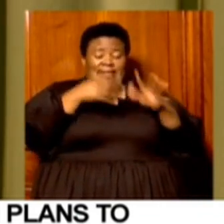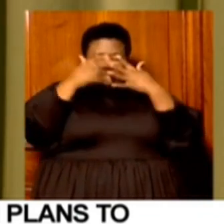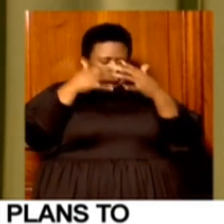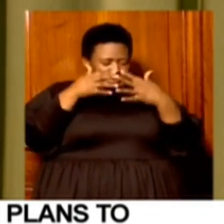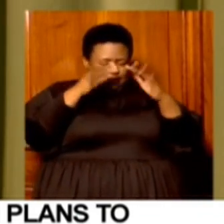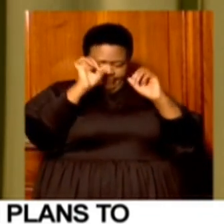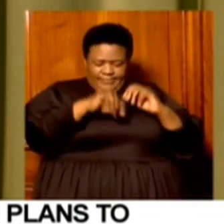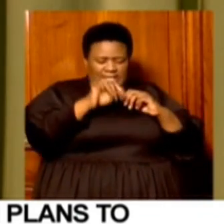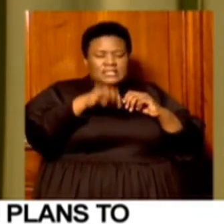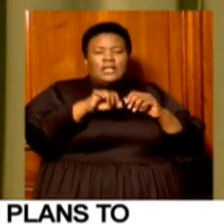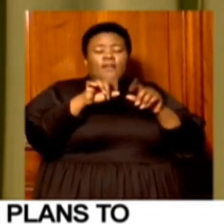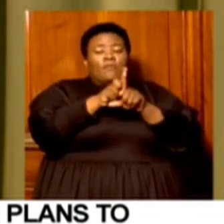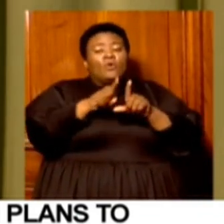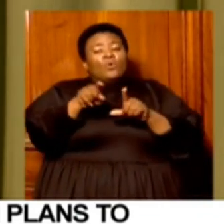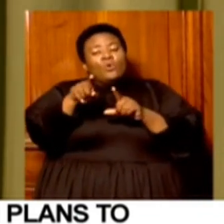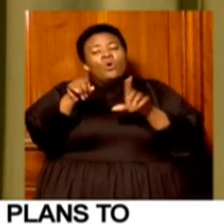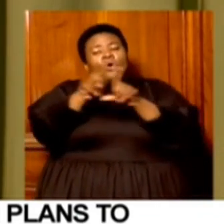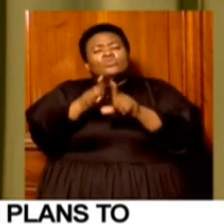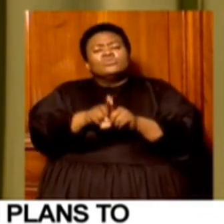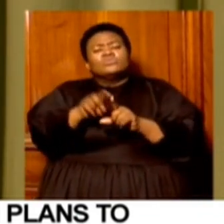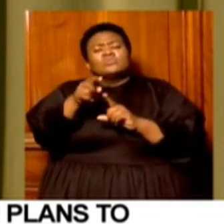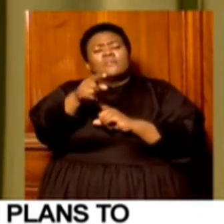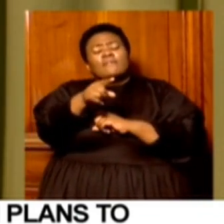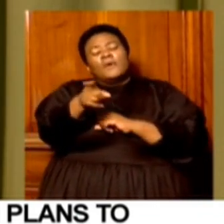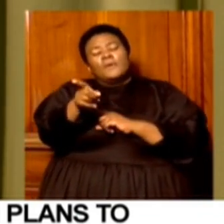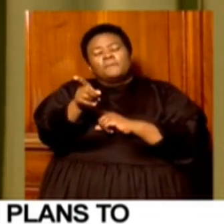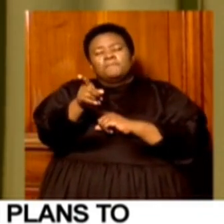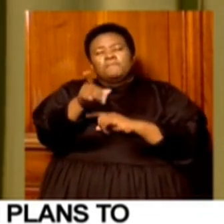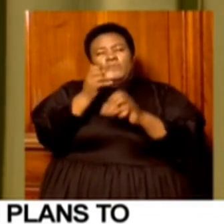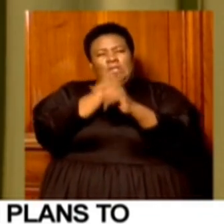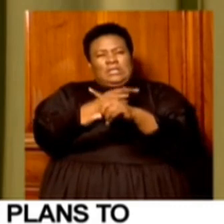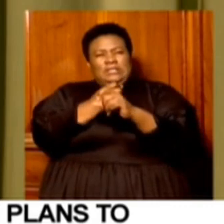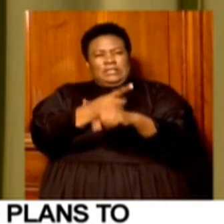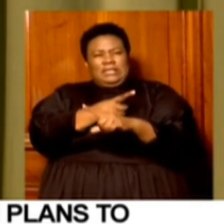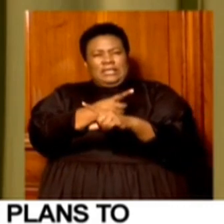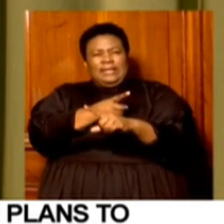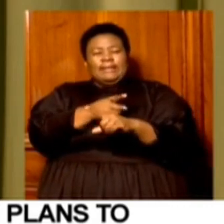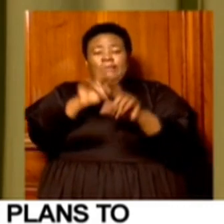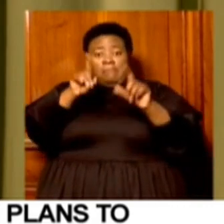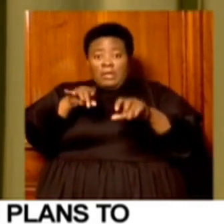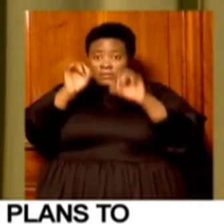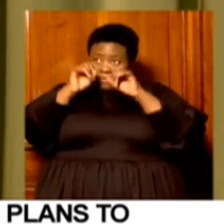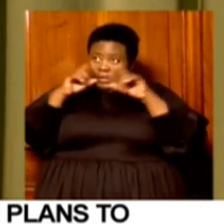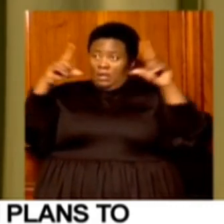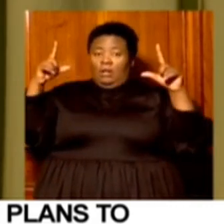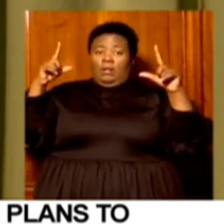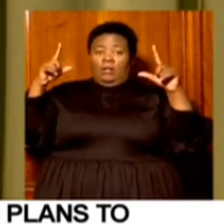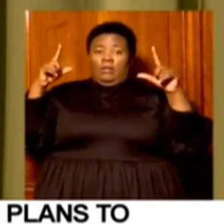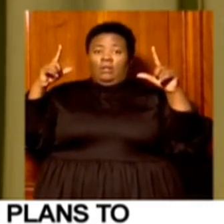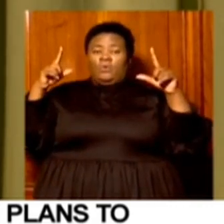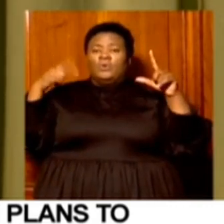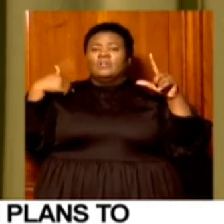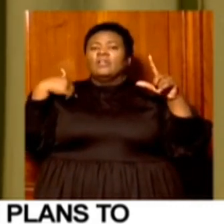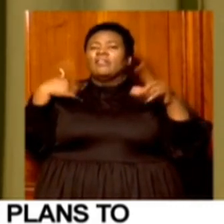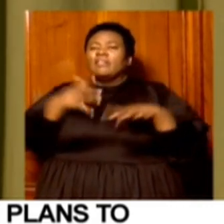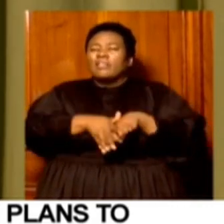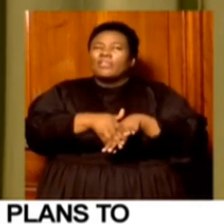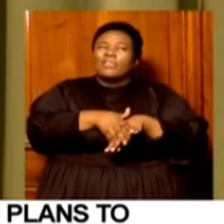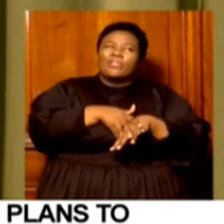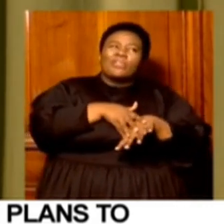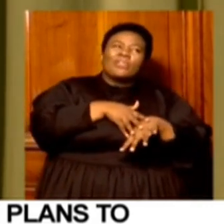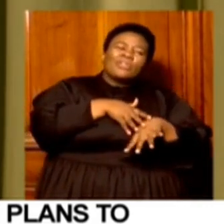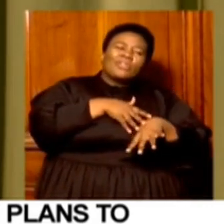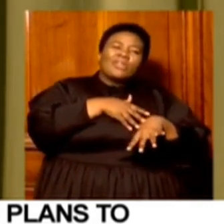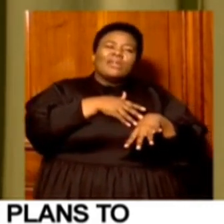even for the taxi industry, is to realize that dragging feet on formalization is not going to